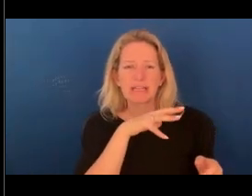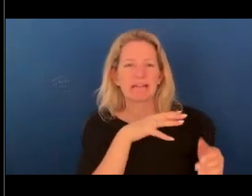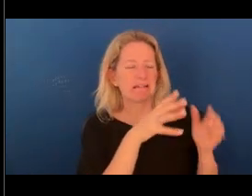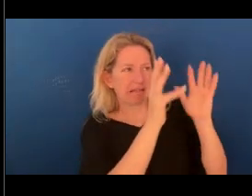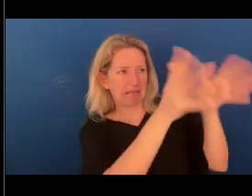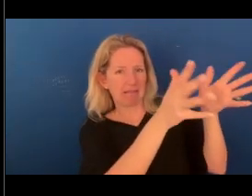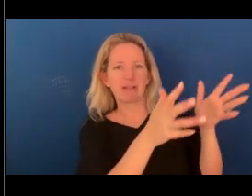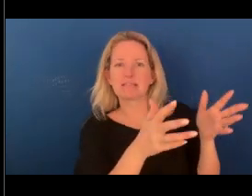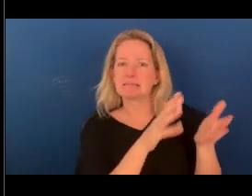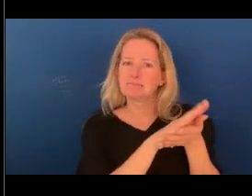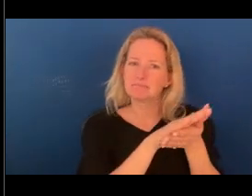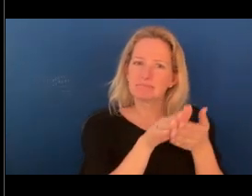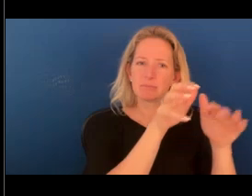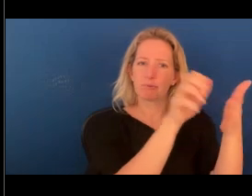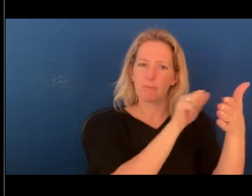to do